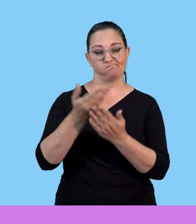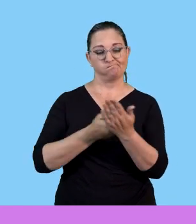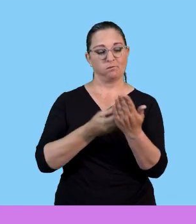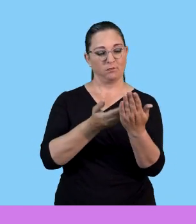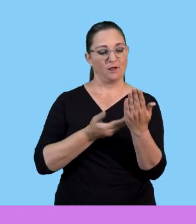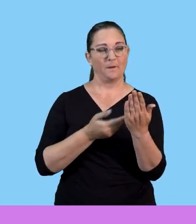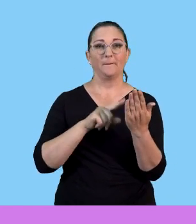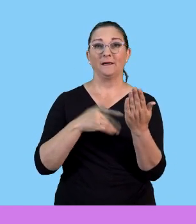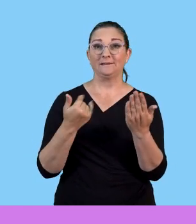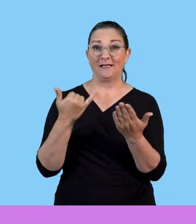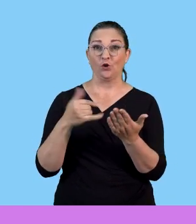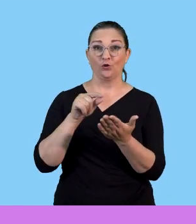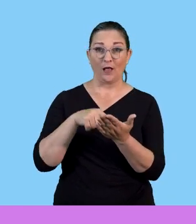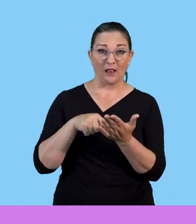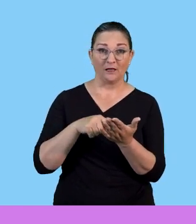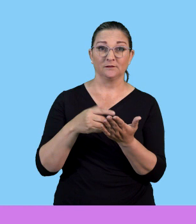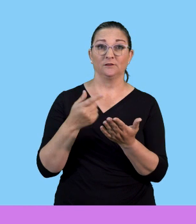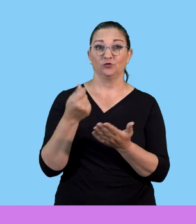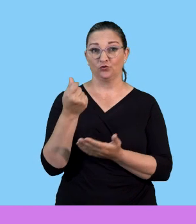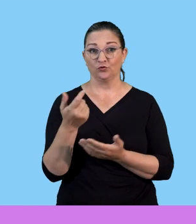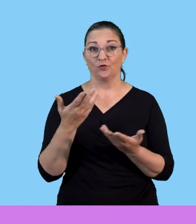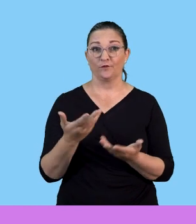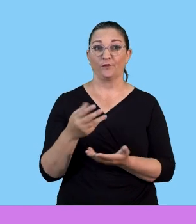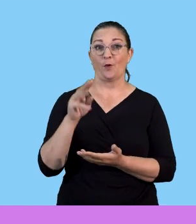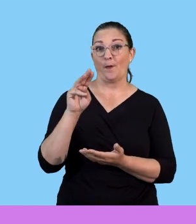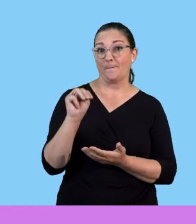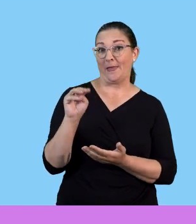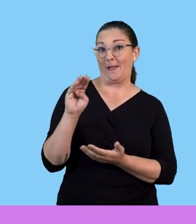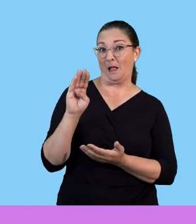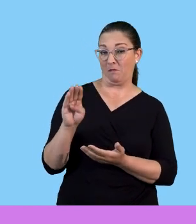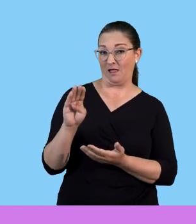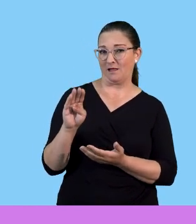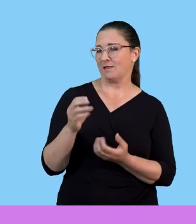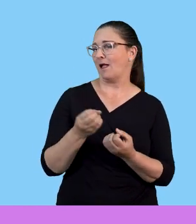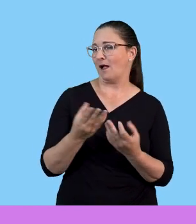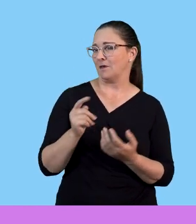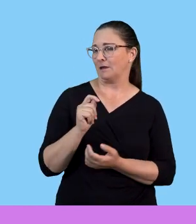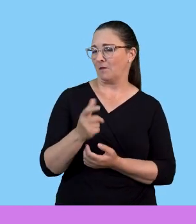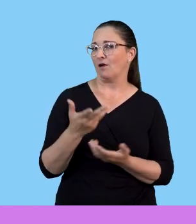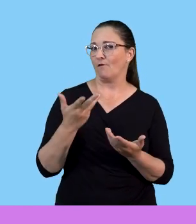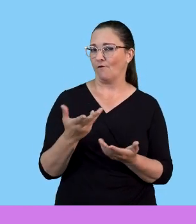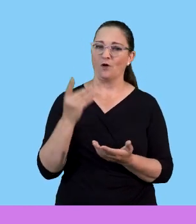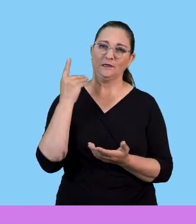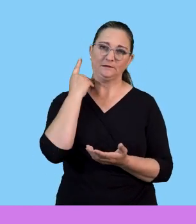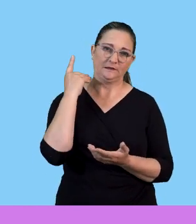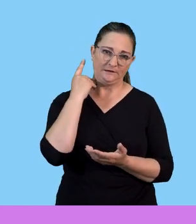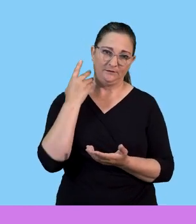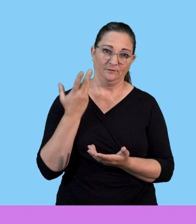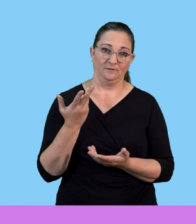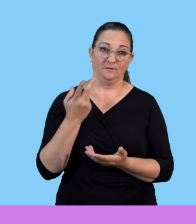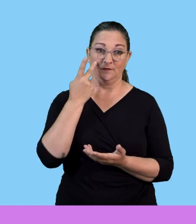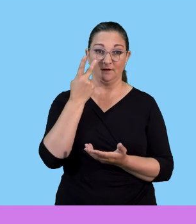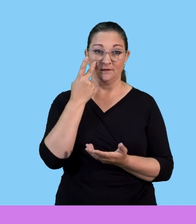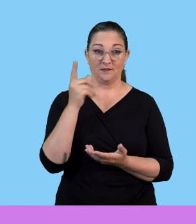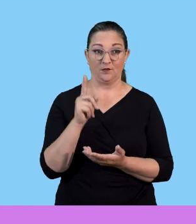bill. Calculate the cost per megabyte that he pays for his data bundle.